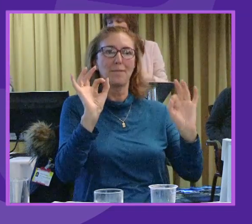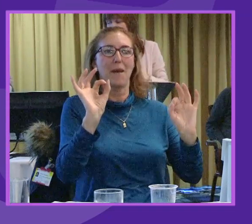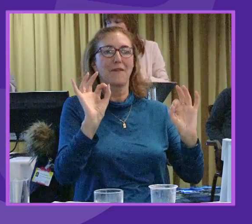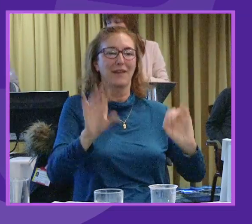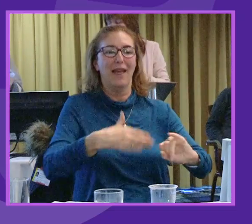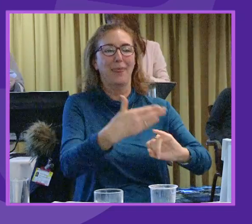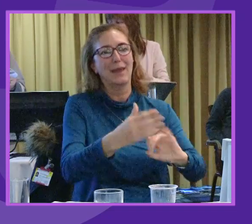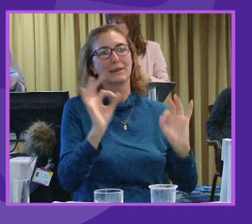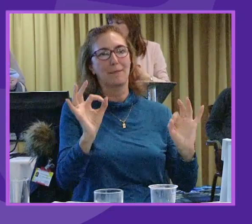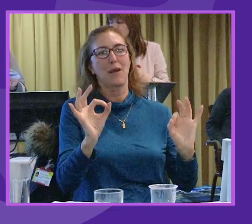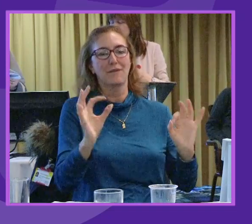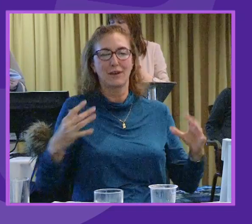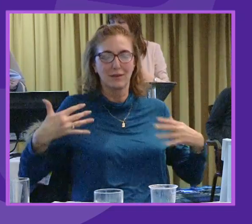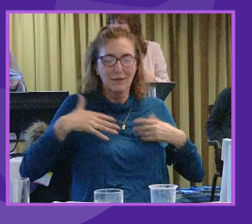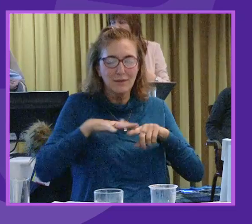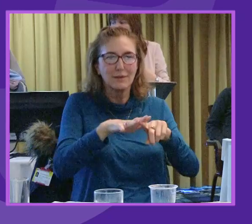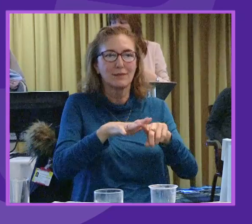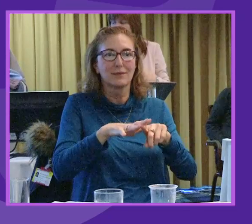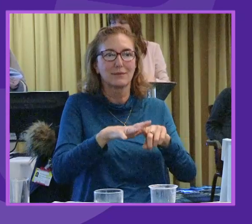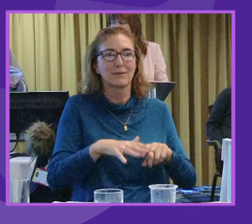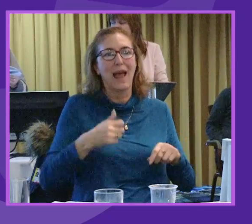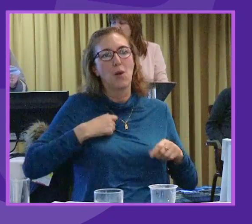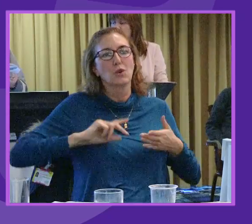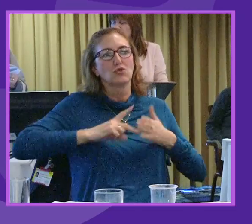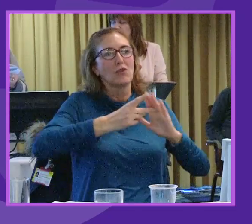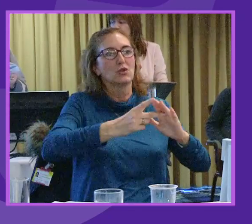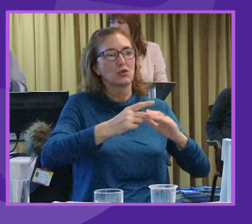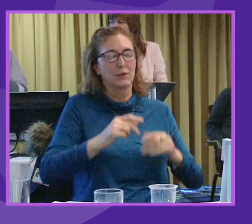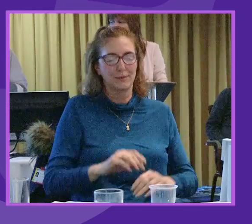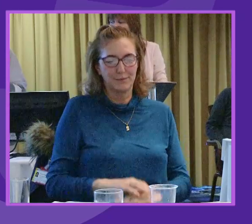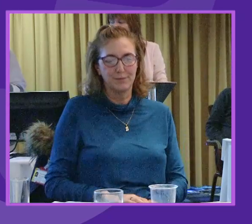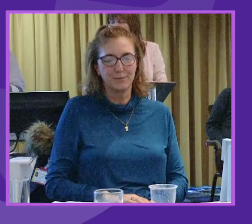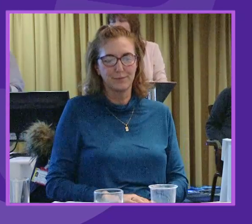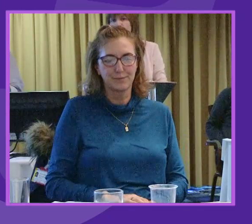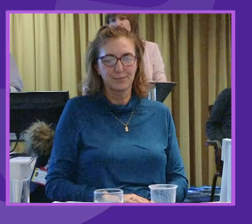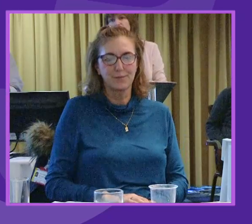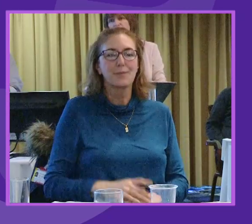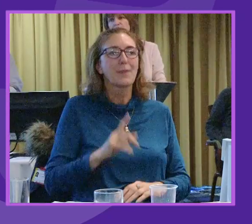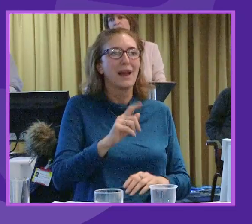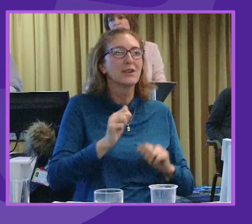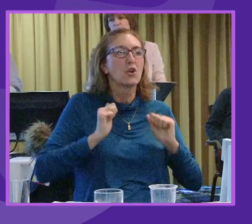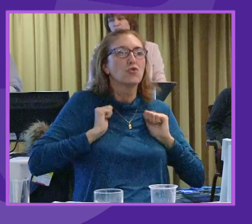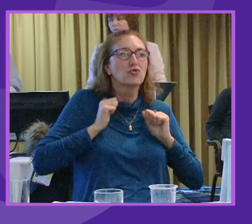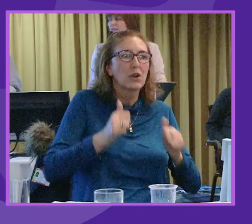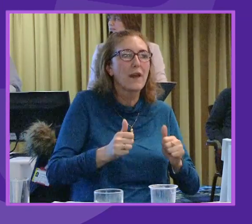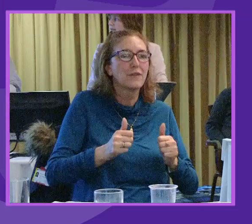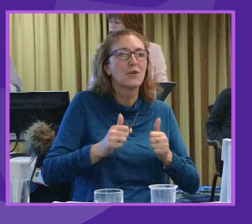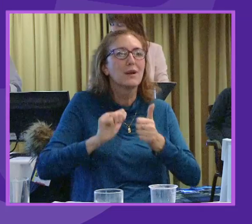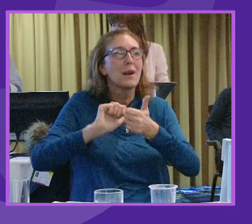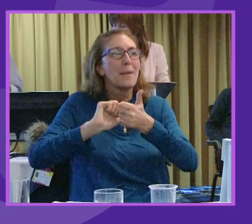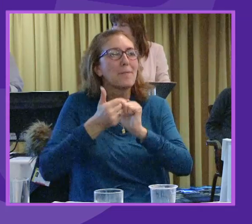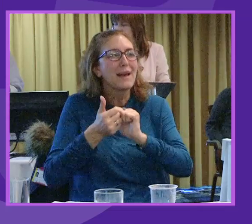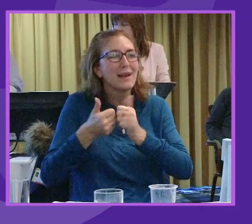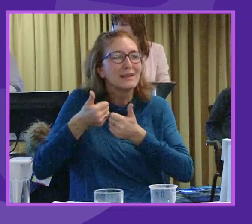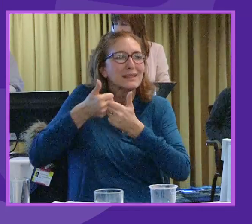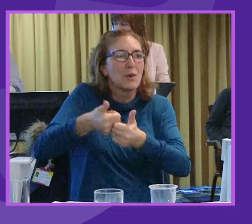perfect and describe what perfection looks like. And obviously, enhancing our recovery college and peer support